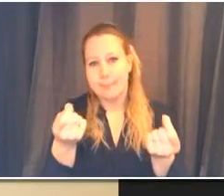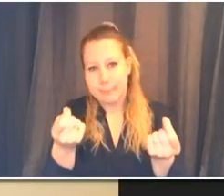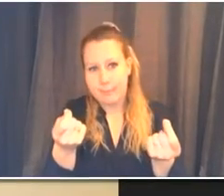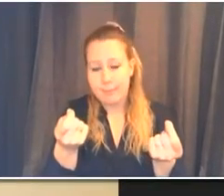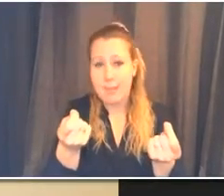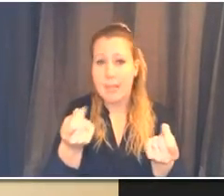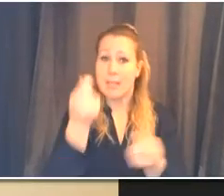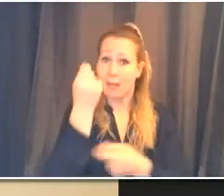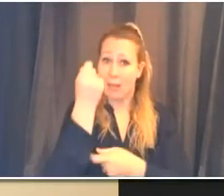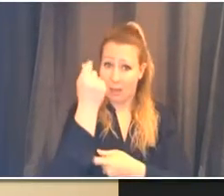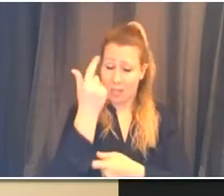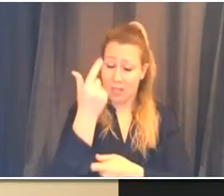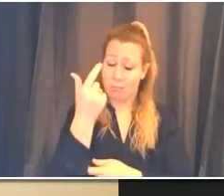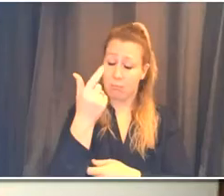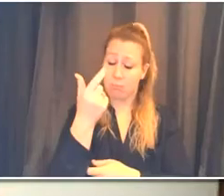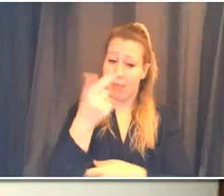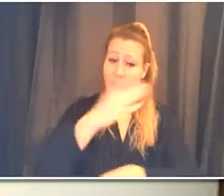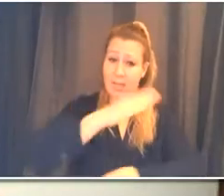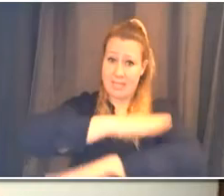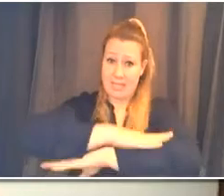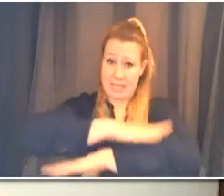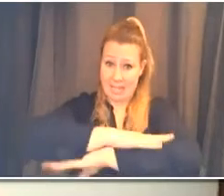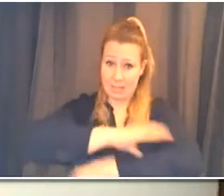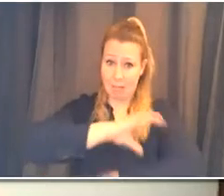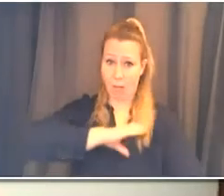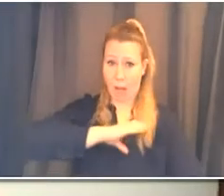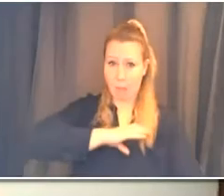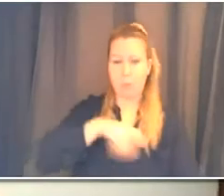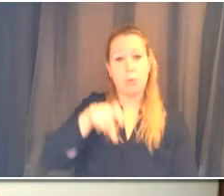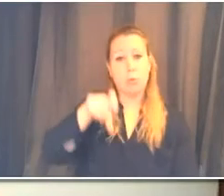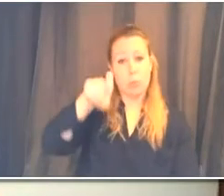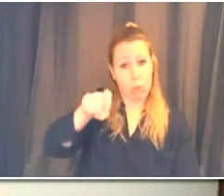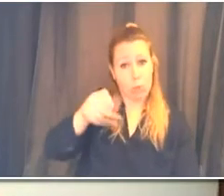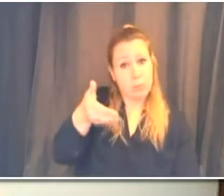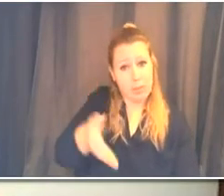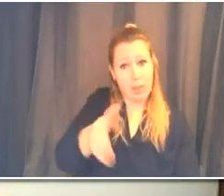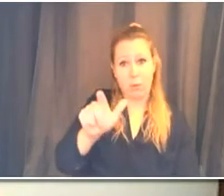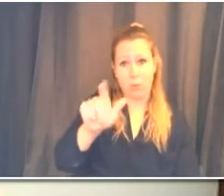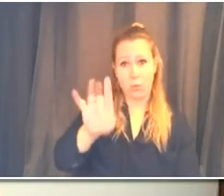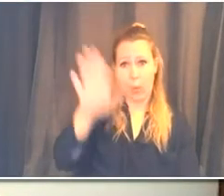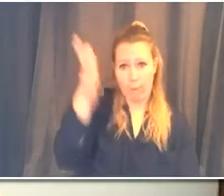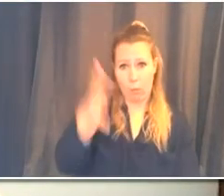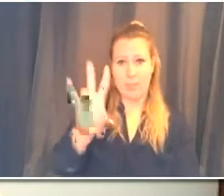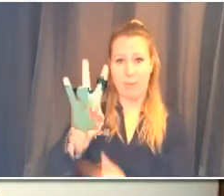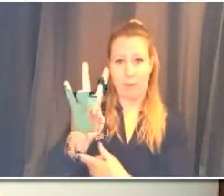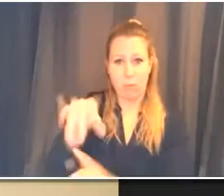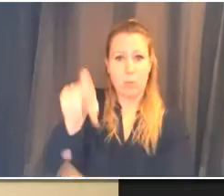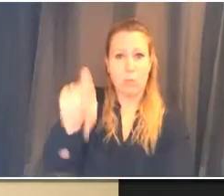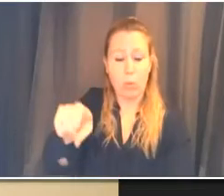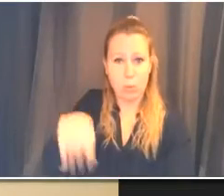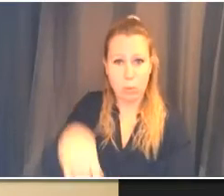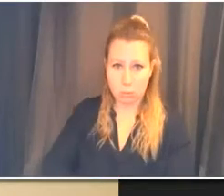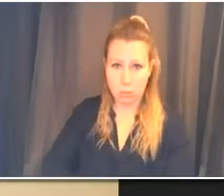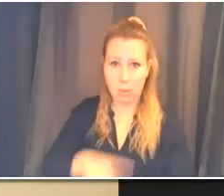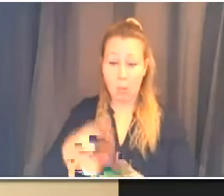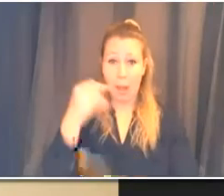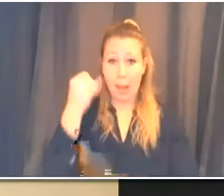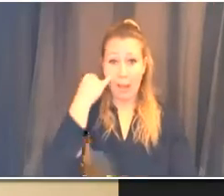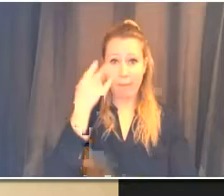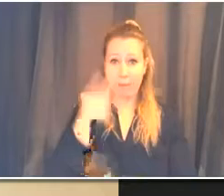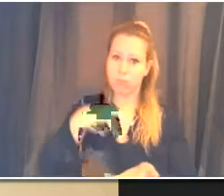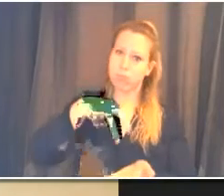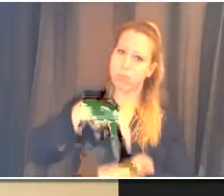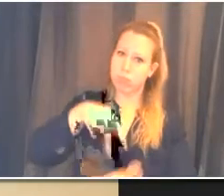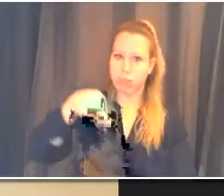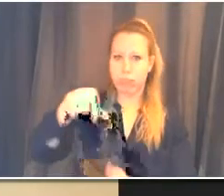text all right so let's get to call okay so if you're calling why wouldn't you just call 911 uh because not everybody can call